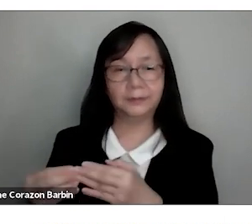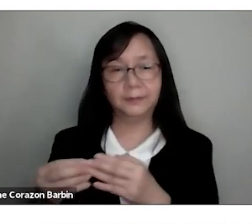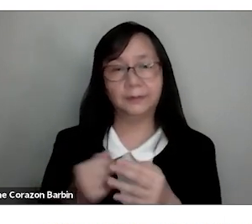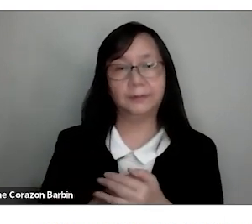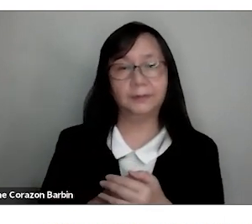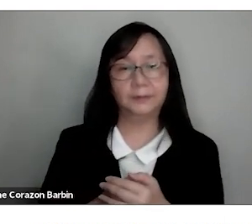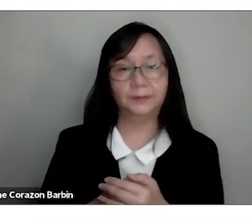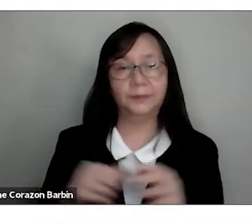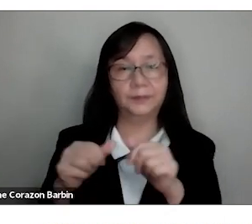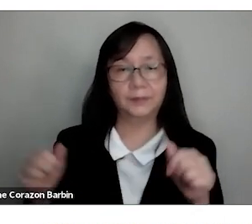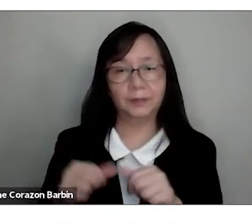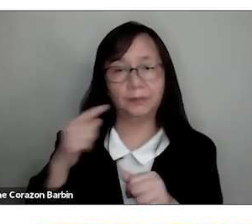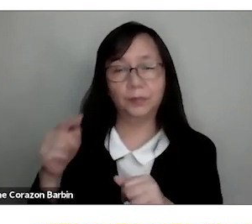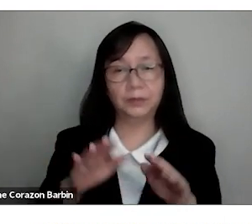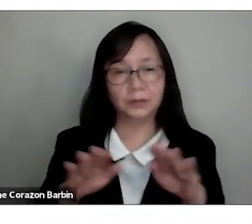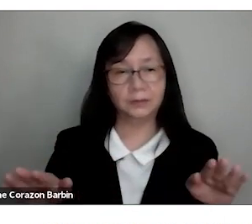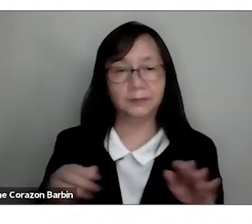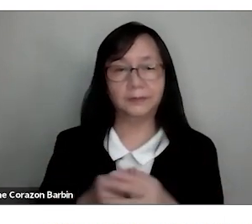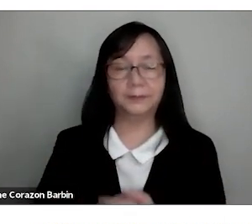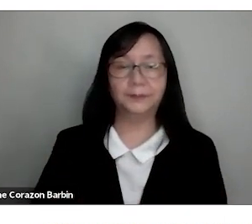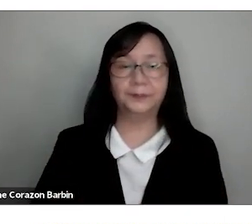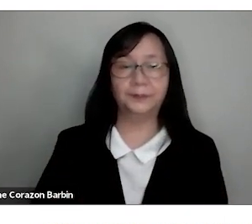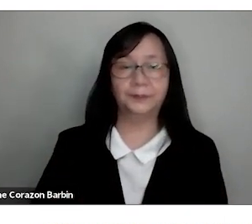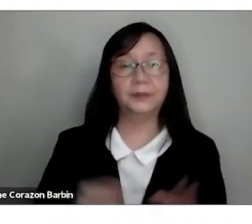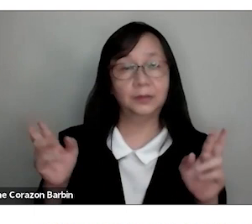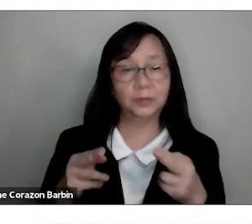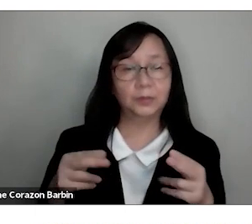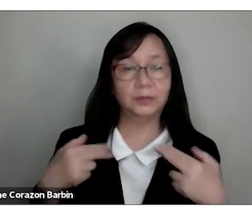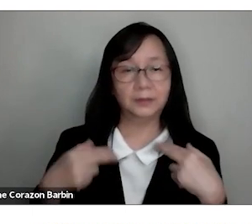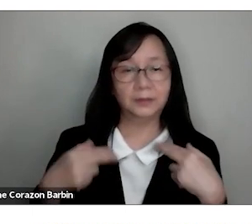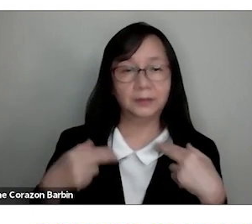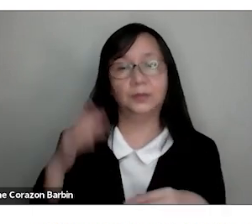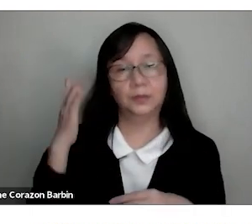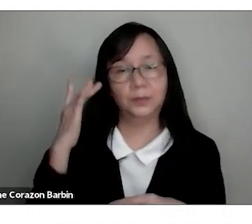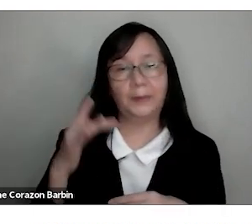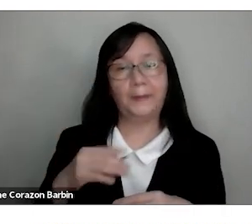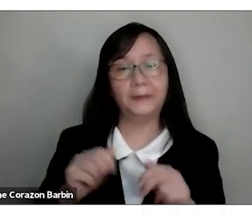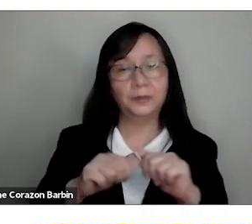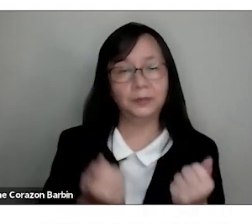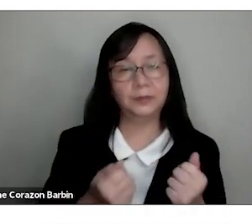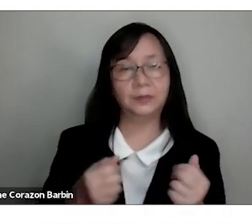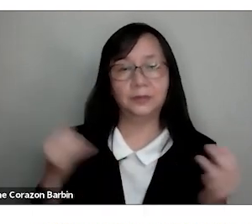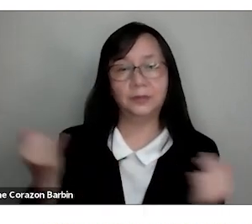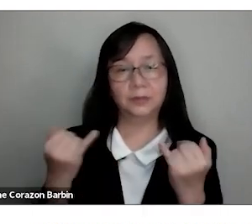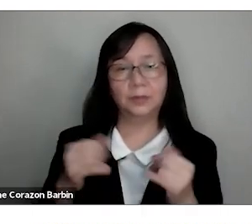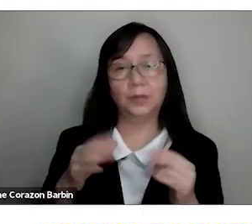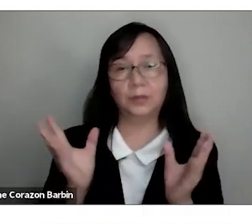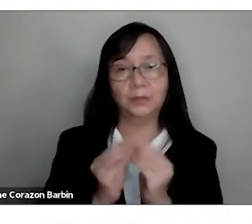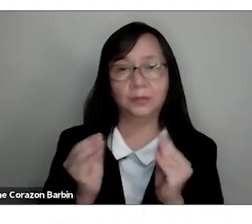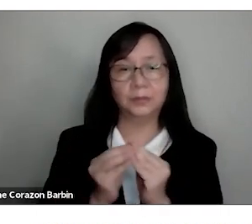guide areas for the children. Short health and sensory breaks were also introduced in the consultation with a